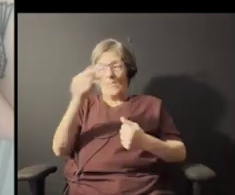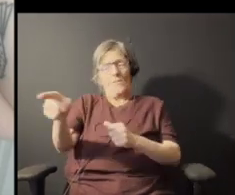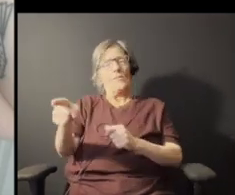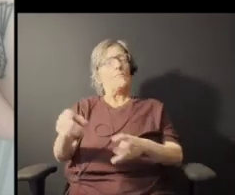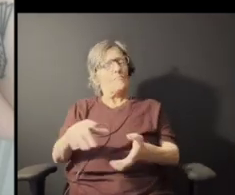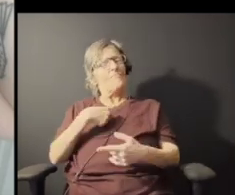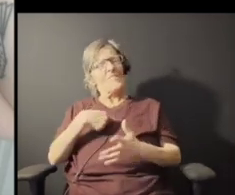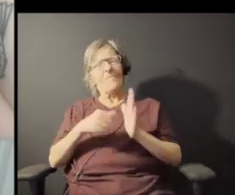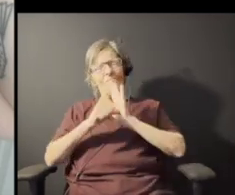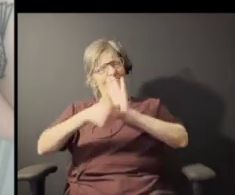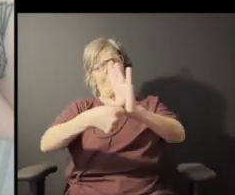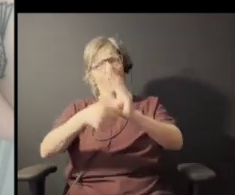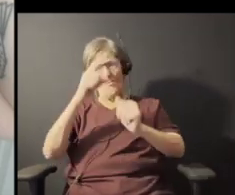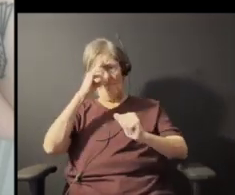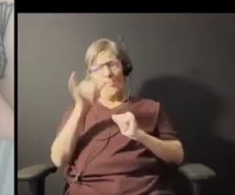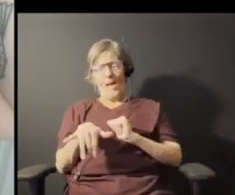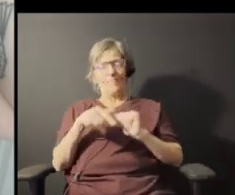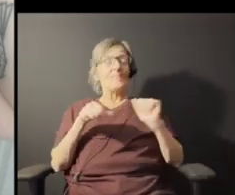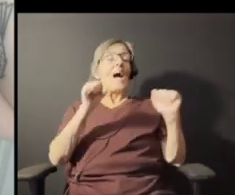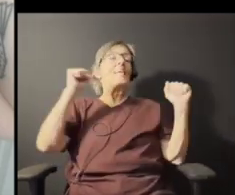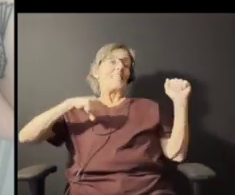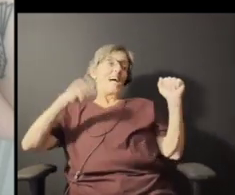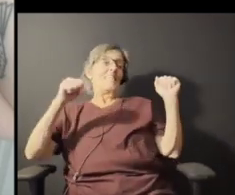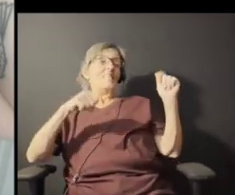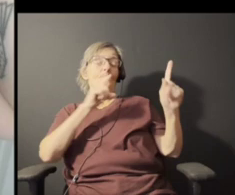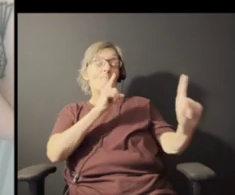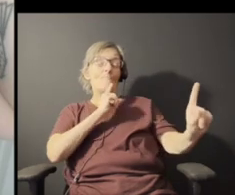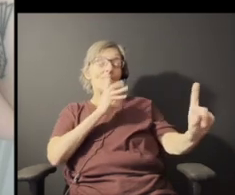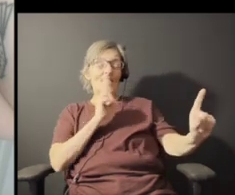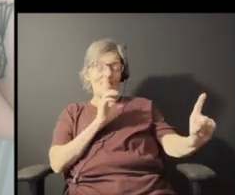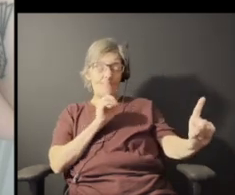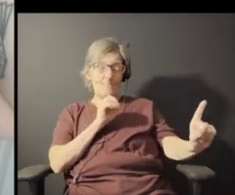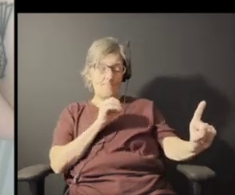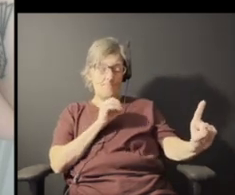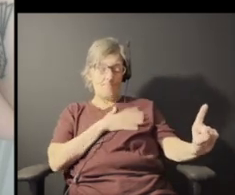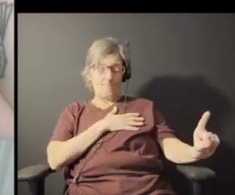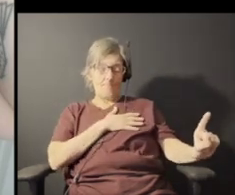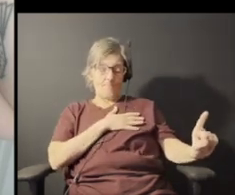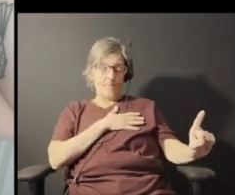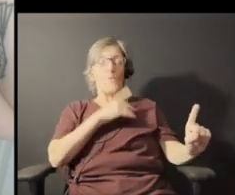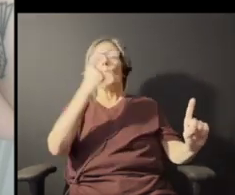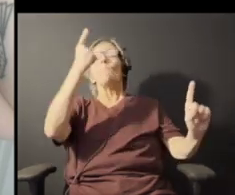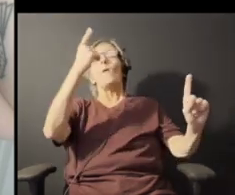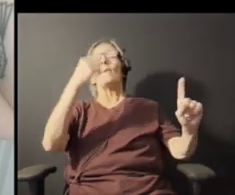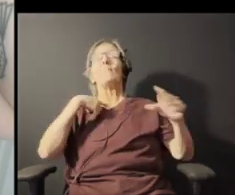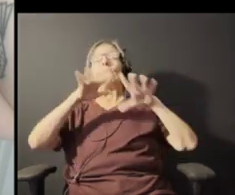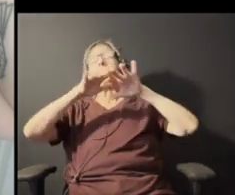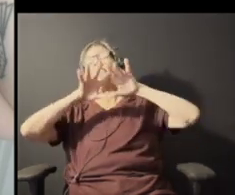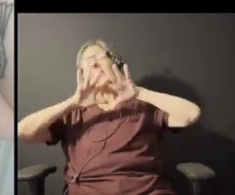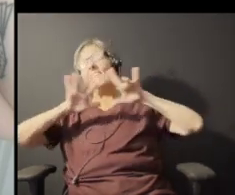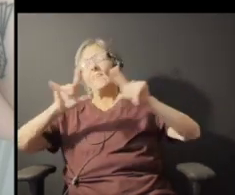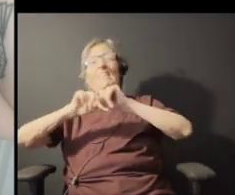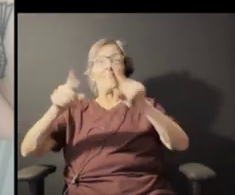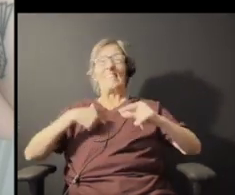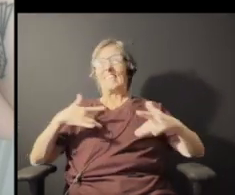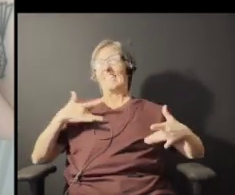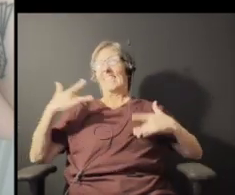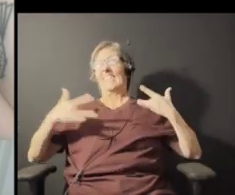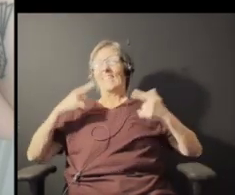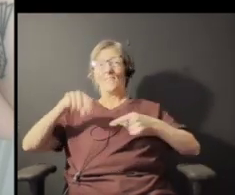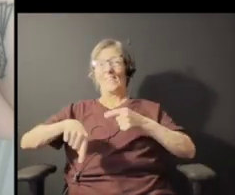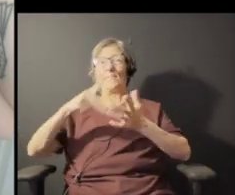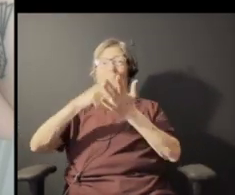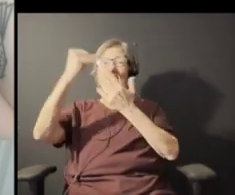you're insisting. Yes. Yeah. And so I'm, that's one of the multitude of reasons that I'm excited about